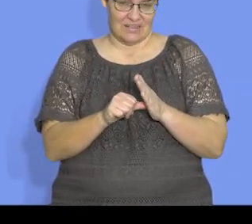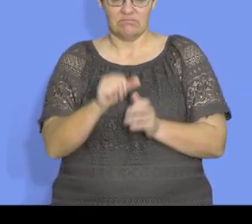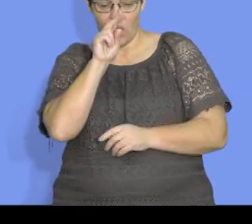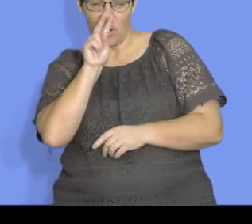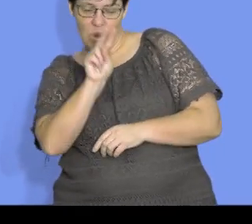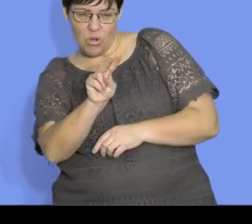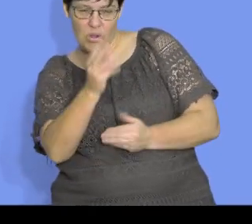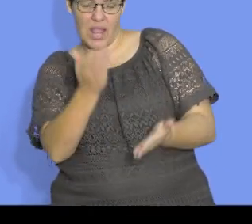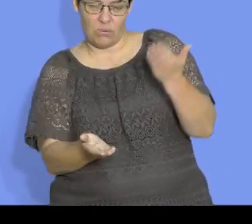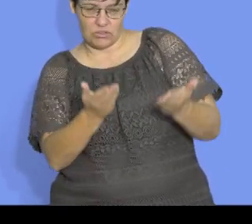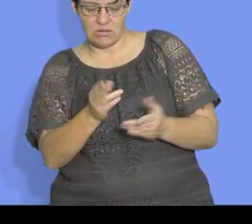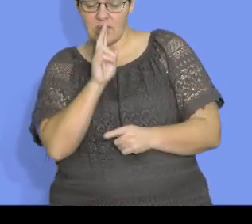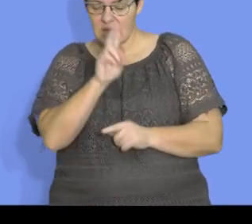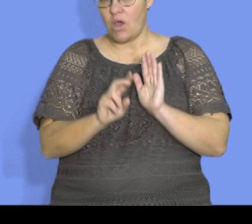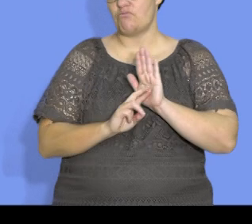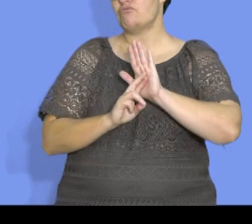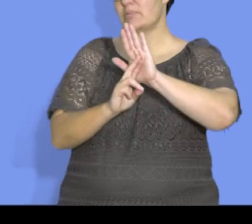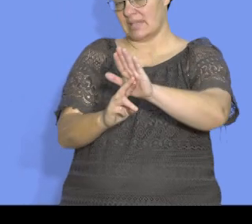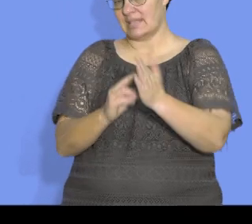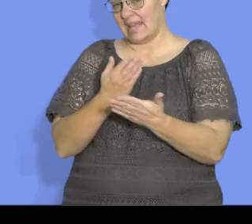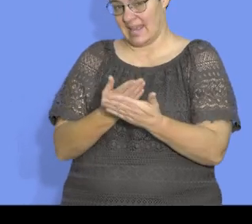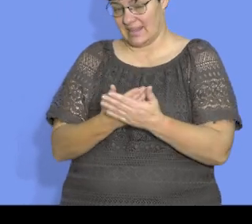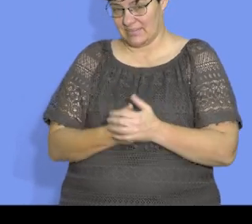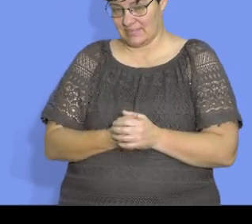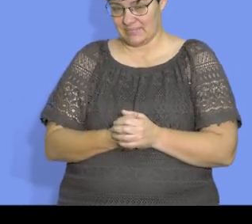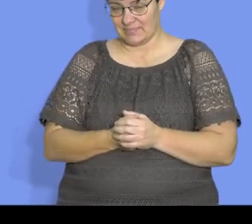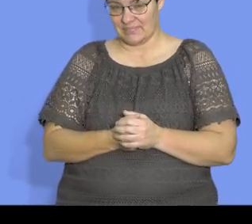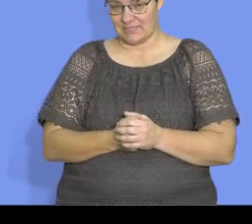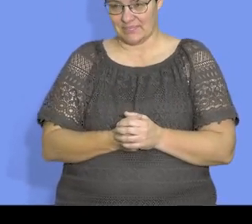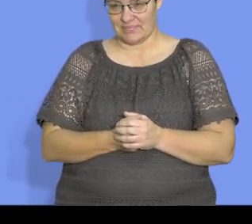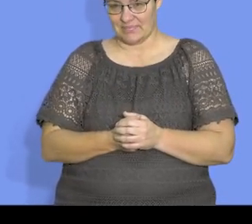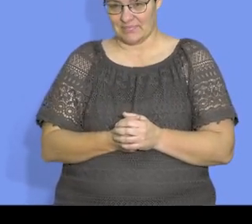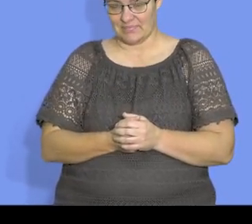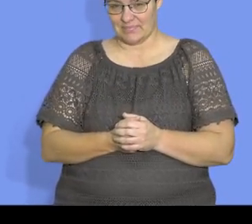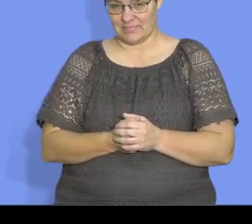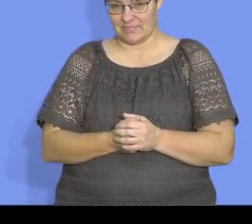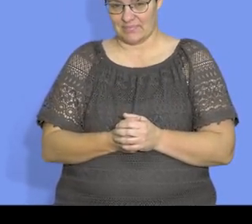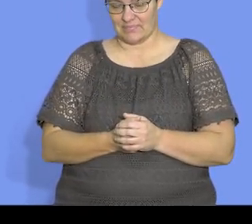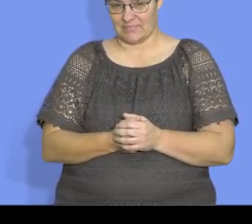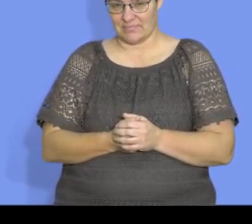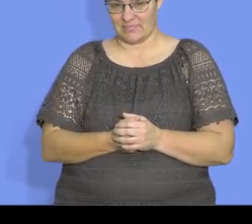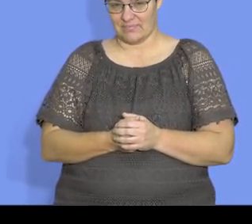thing that you've got. So look at equations and see if you can represent them in this type of form.